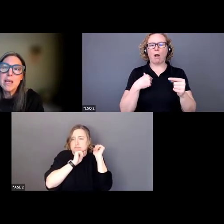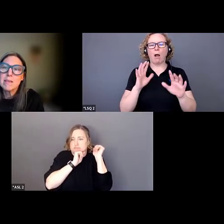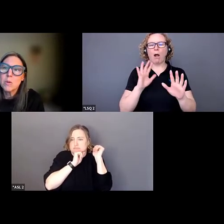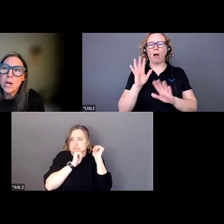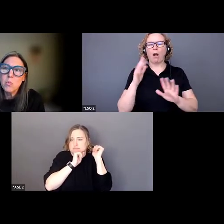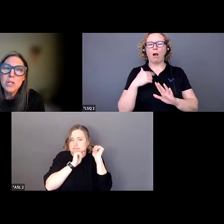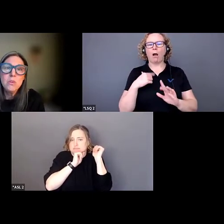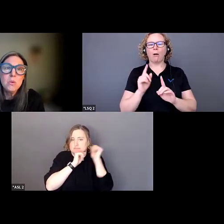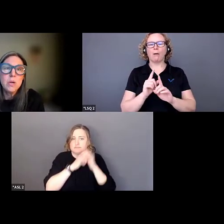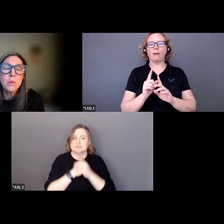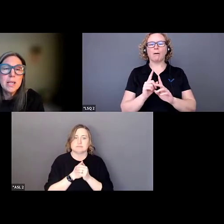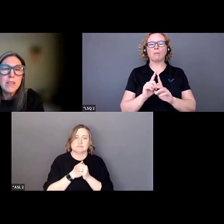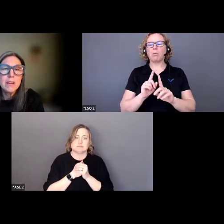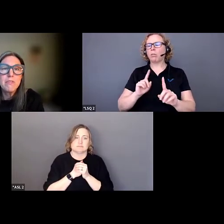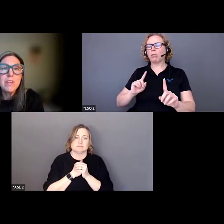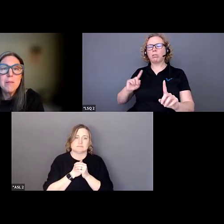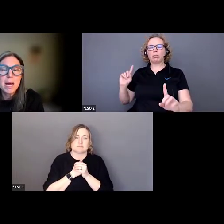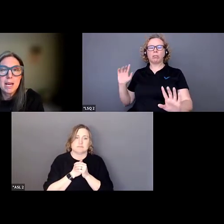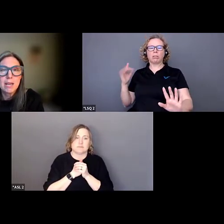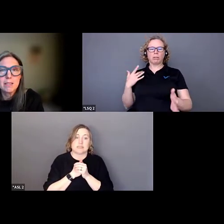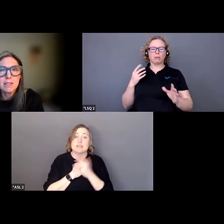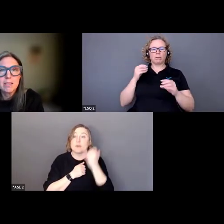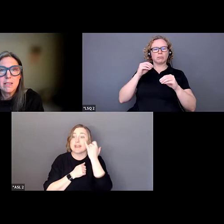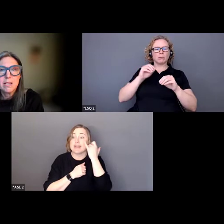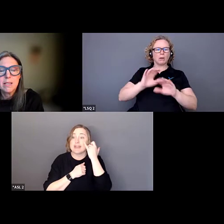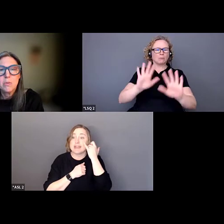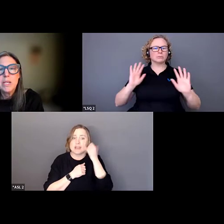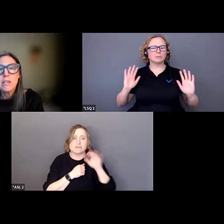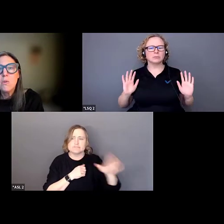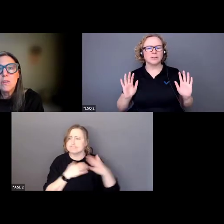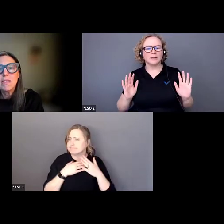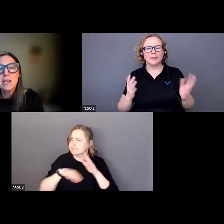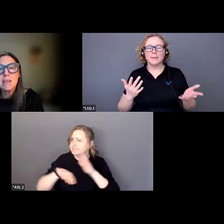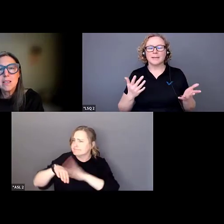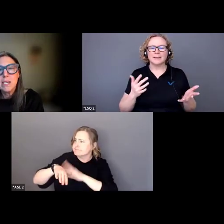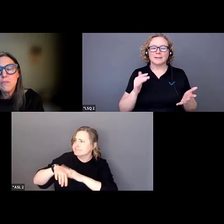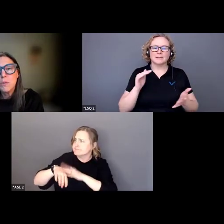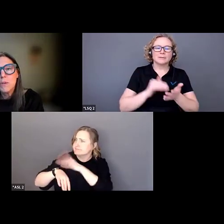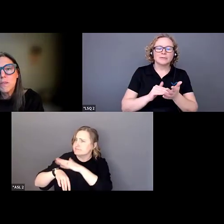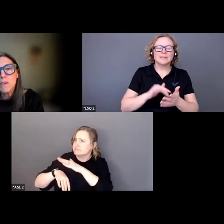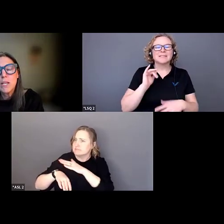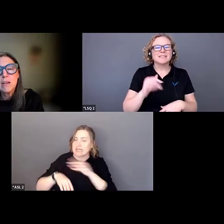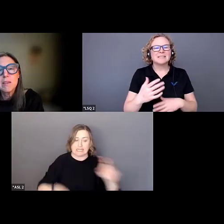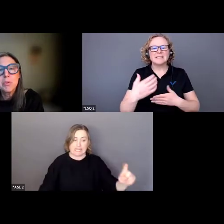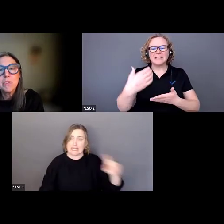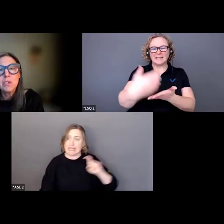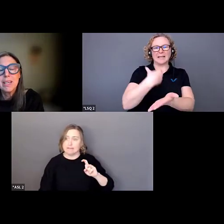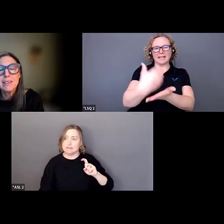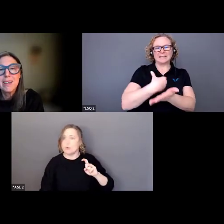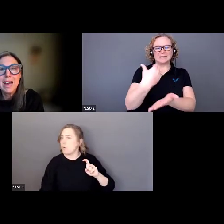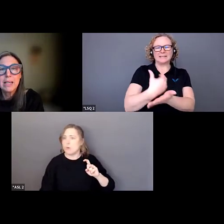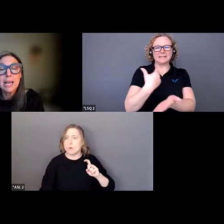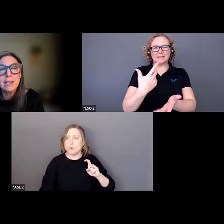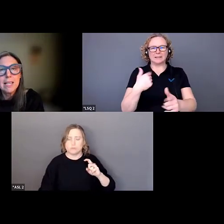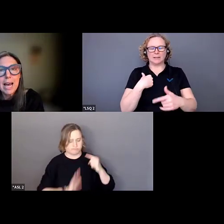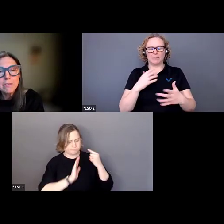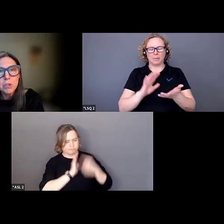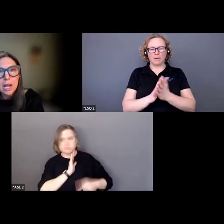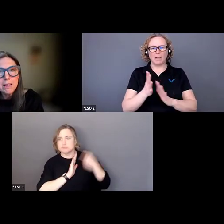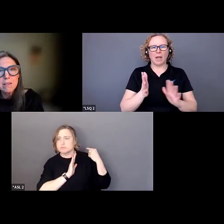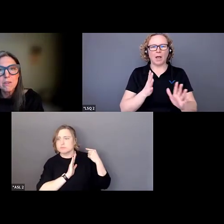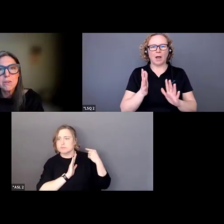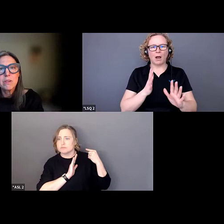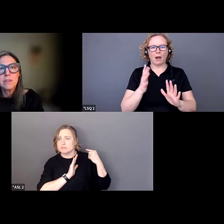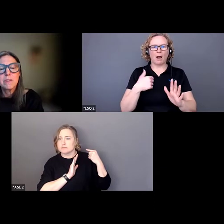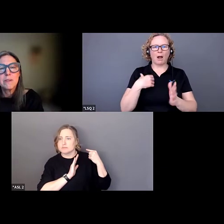make mistakes. And when we do, when we get that feedback, we don't see it as a gift, we receive it as a personal attack and a lack